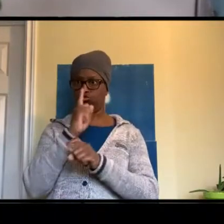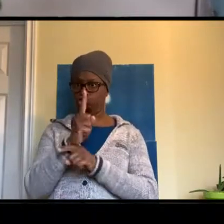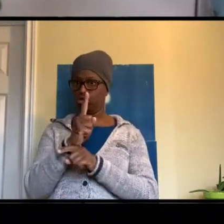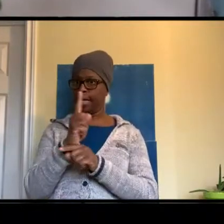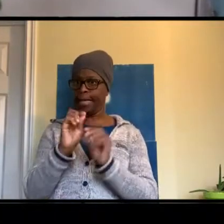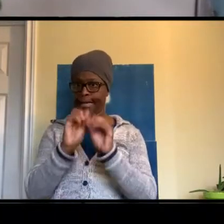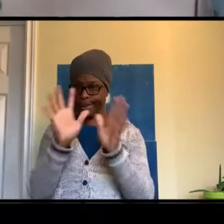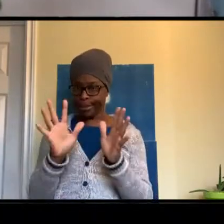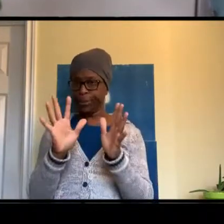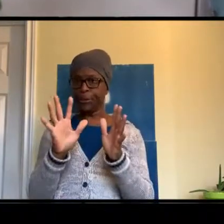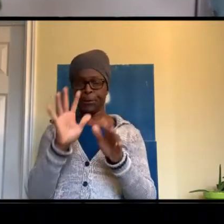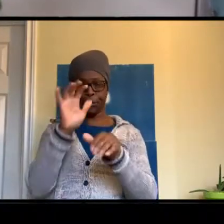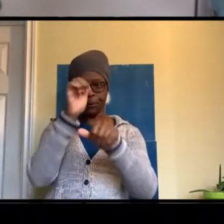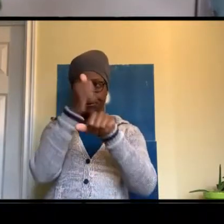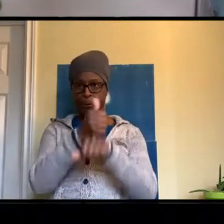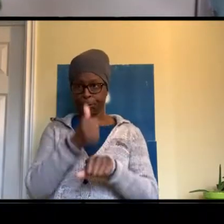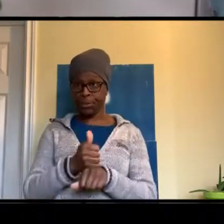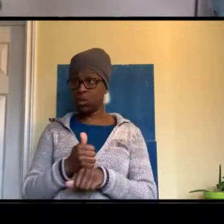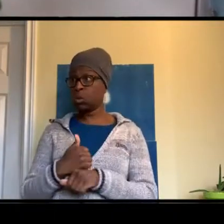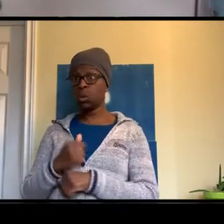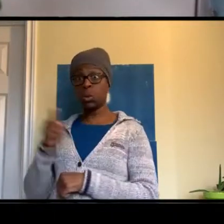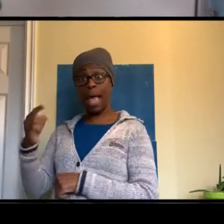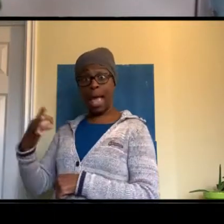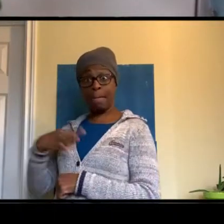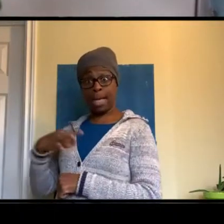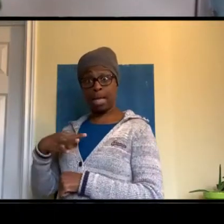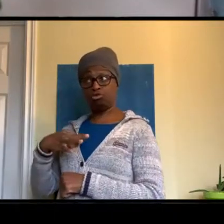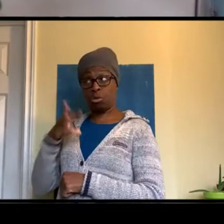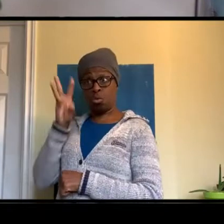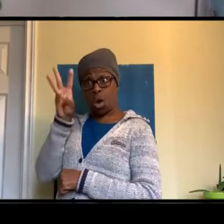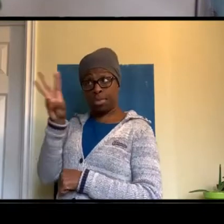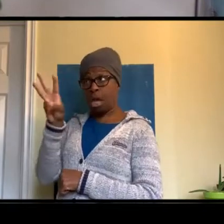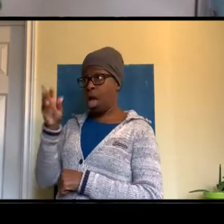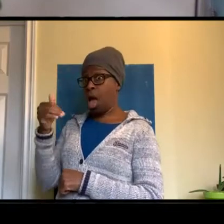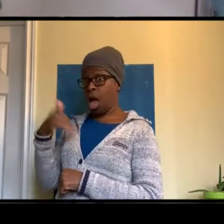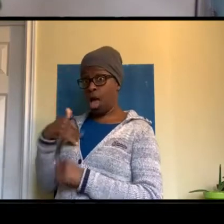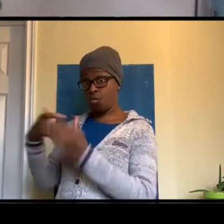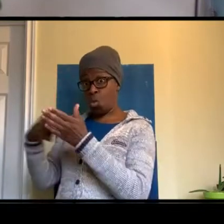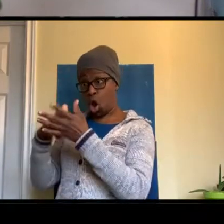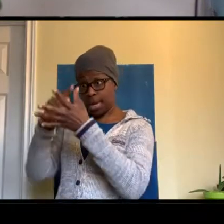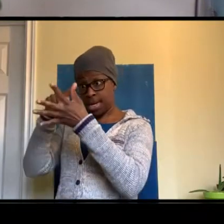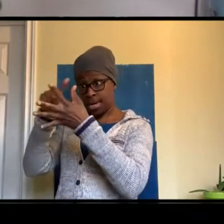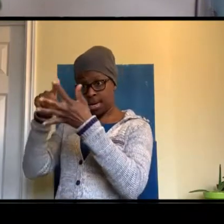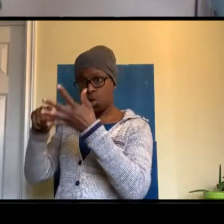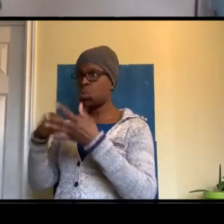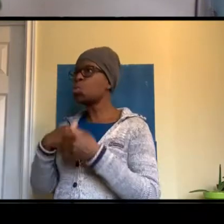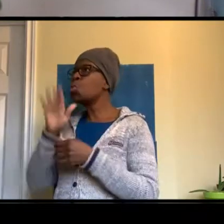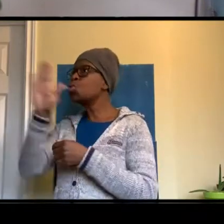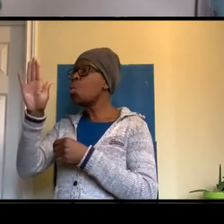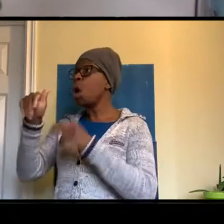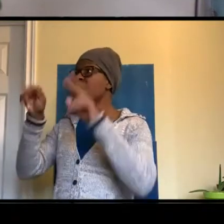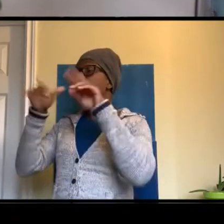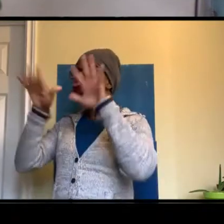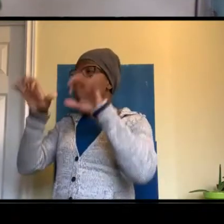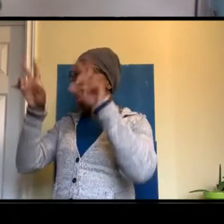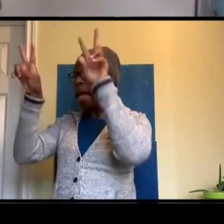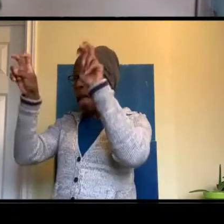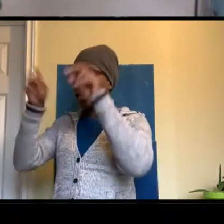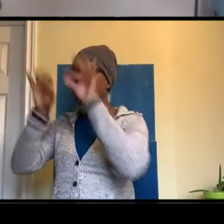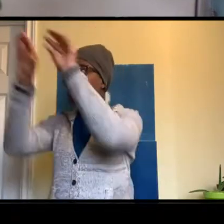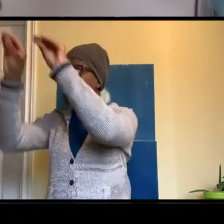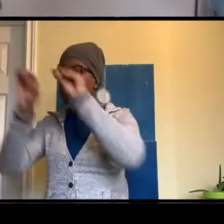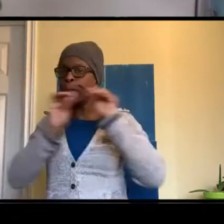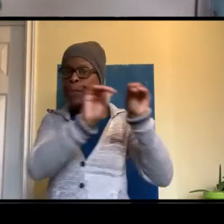You don't have to be secretive that you're using the words from the application. I think